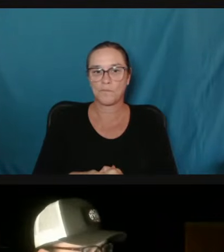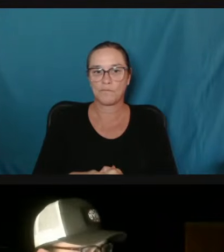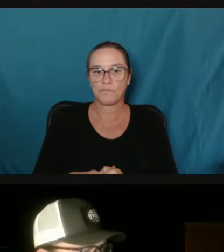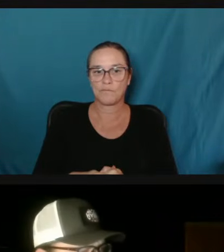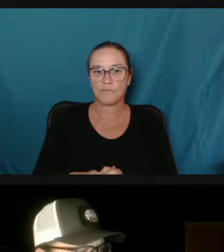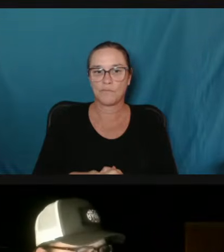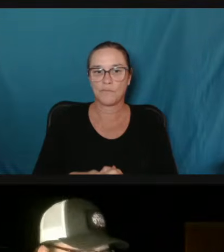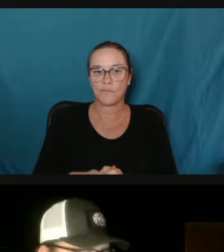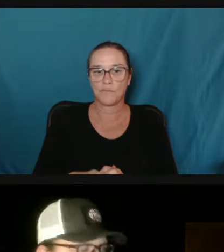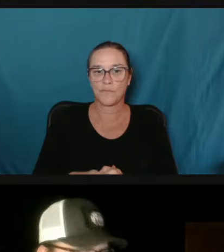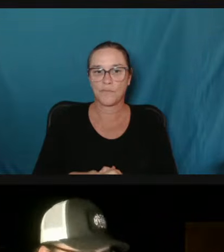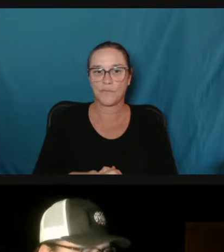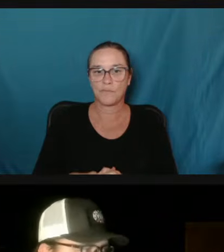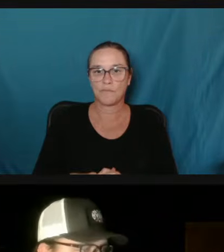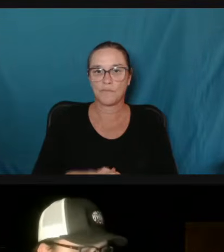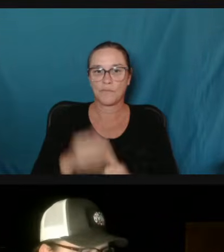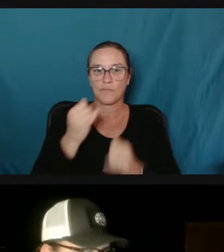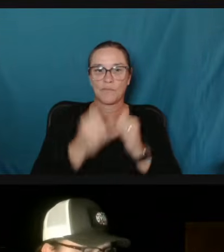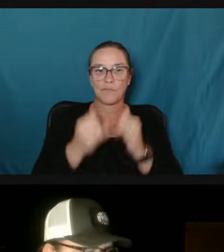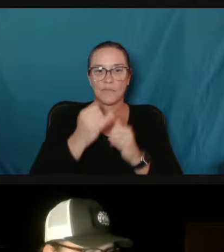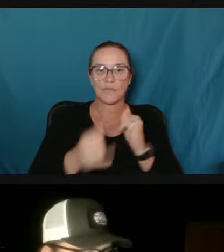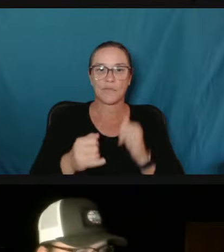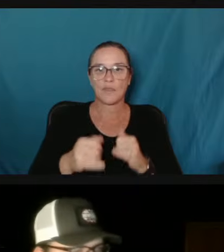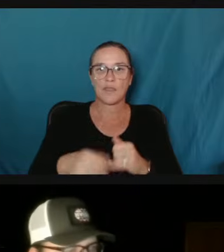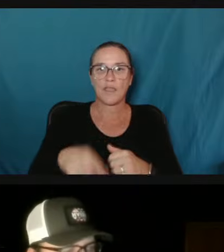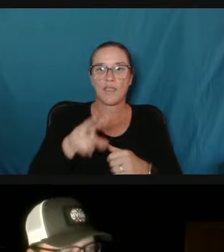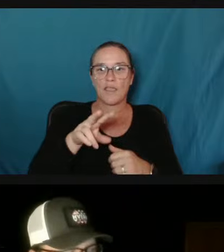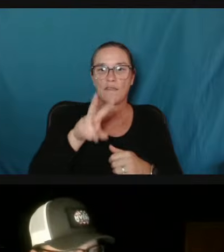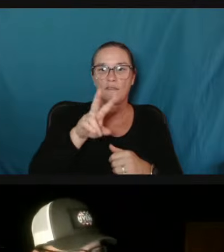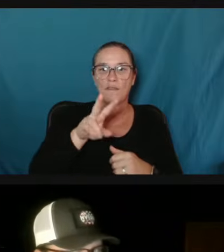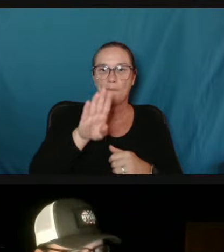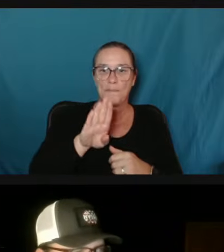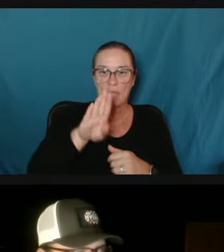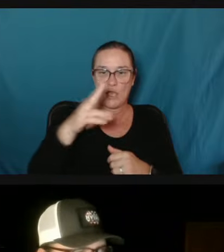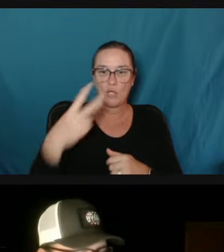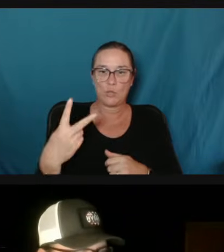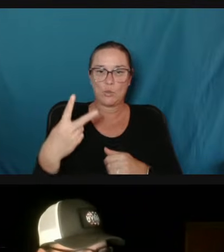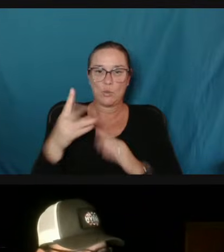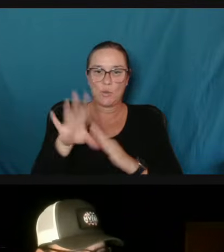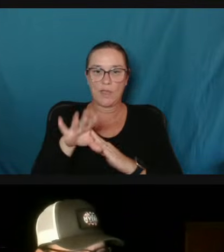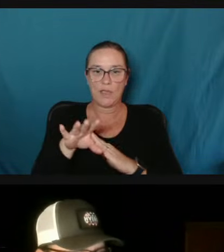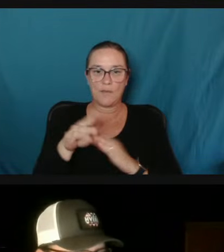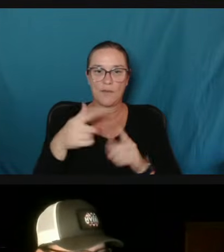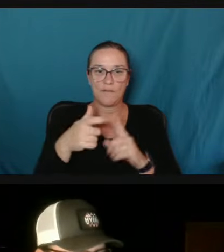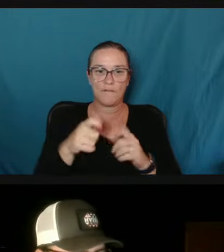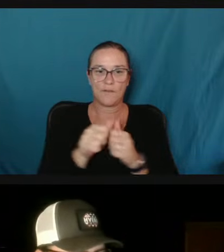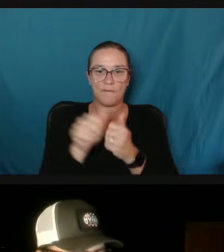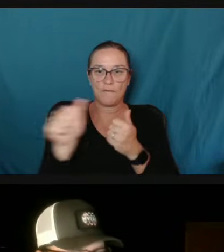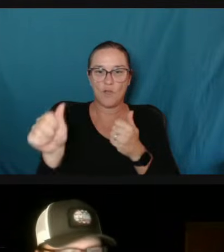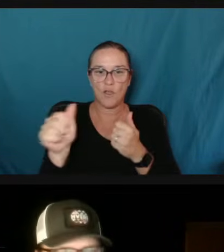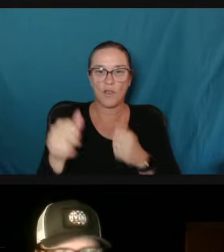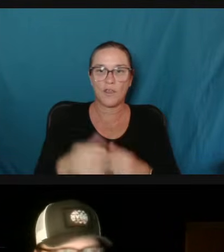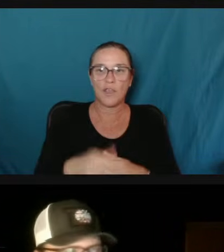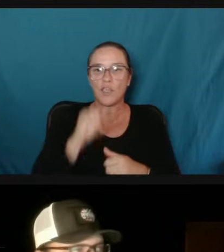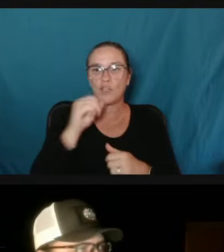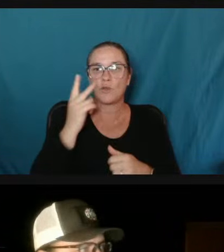Right. And finally, the V2 camera from further away. You don't see as well, but if you're a visitor to the park, you might get some